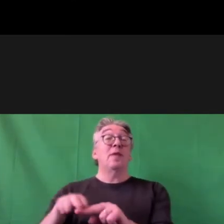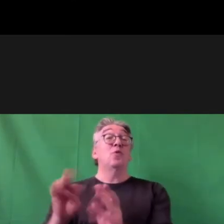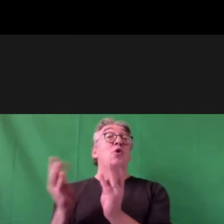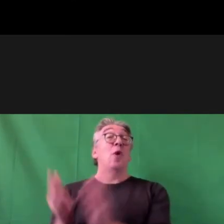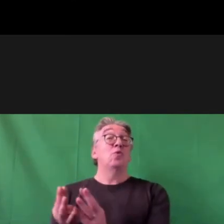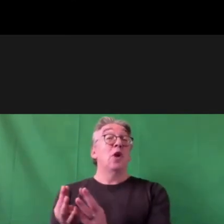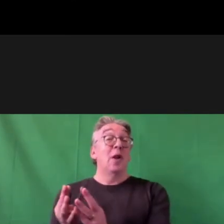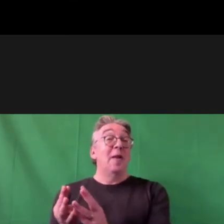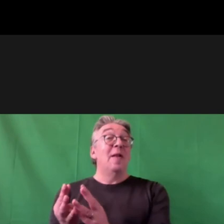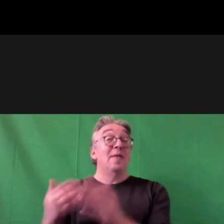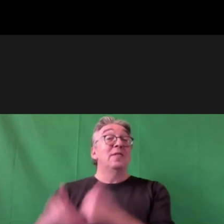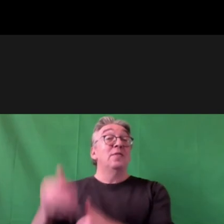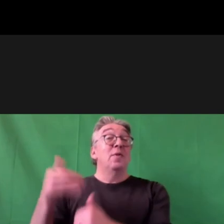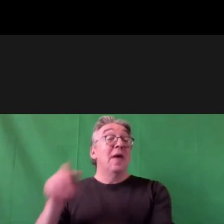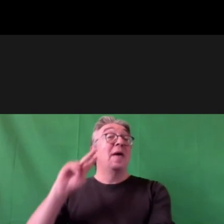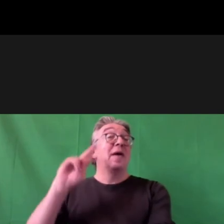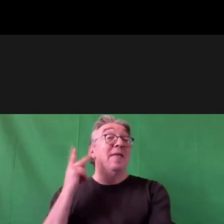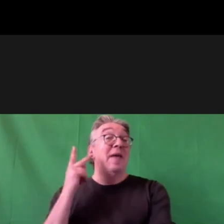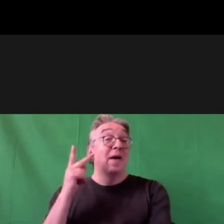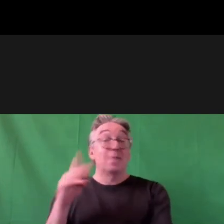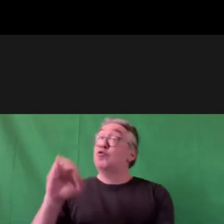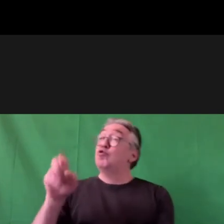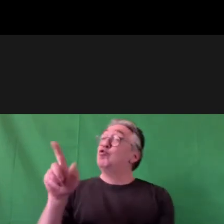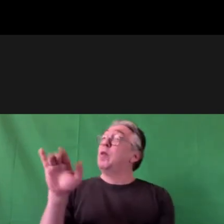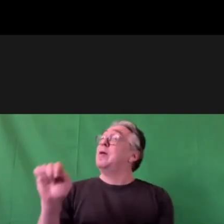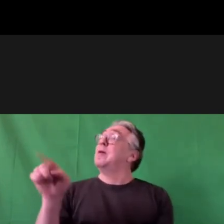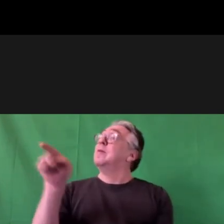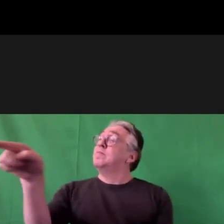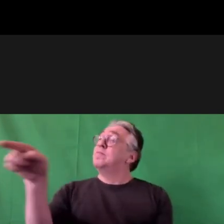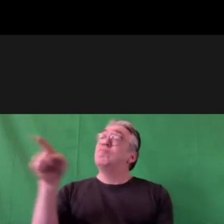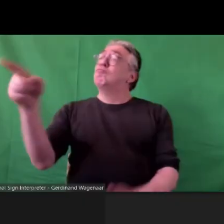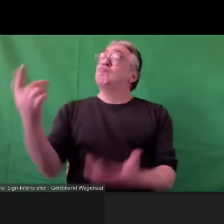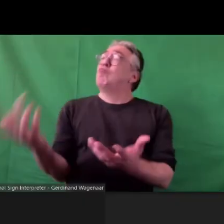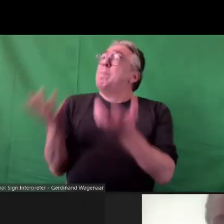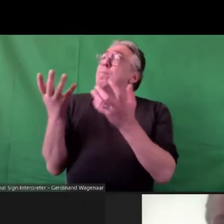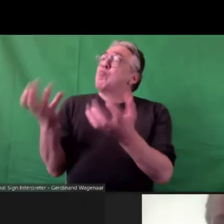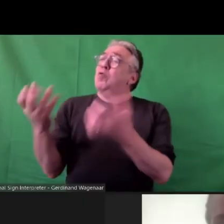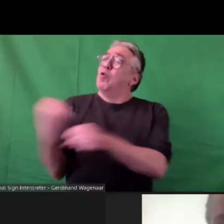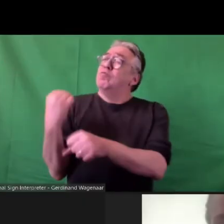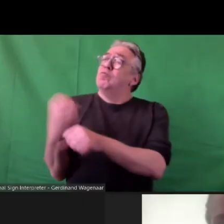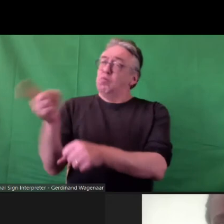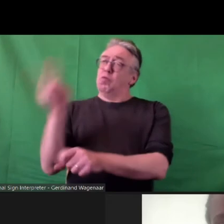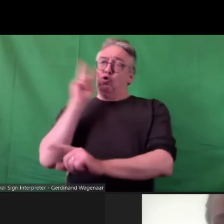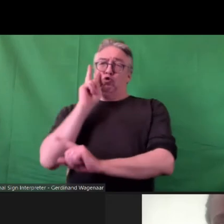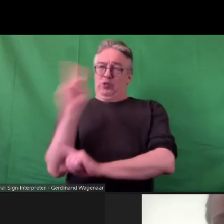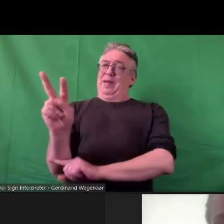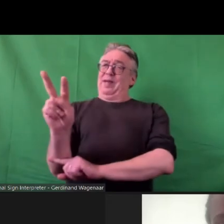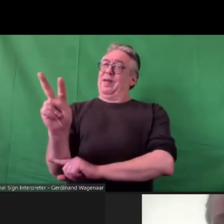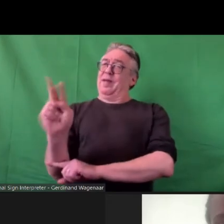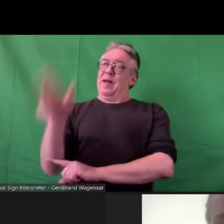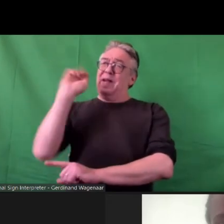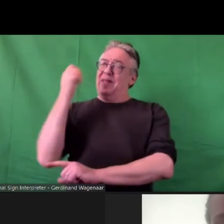Kenya. And my question to Julie is, what practical interventions have you seen implemented in